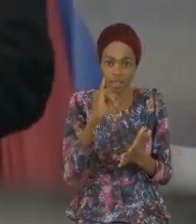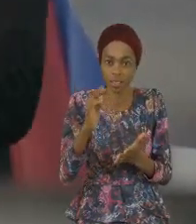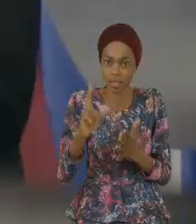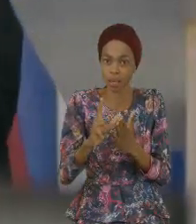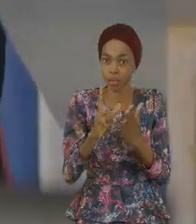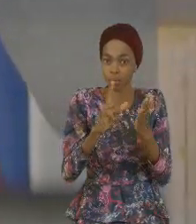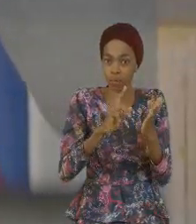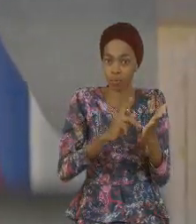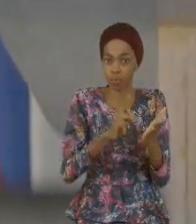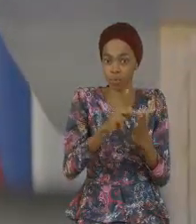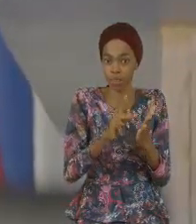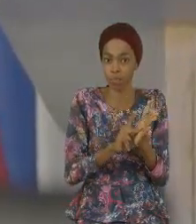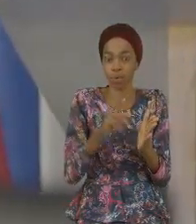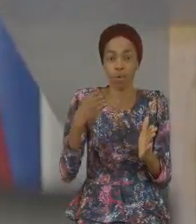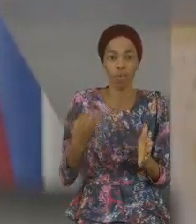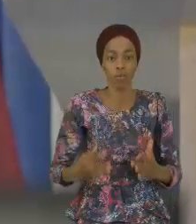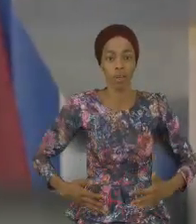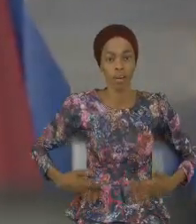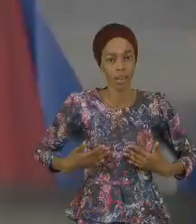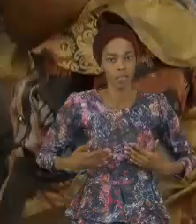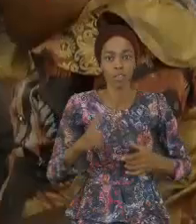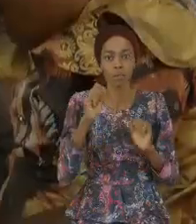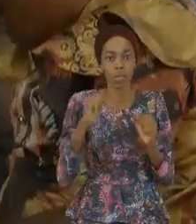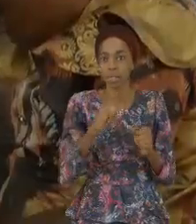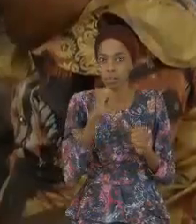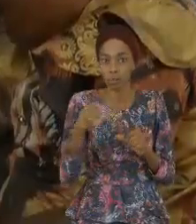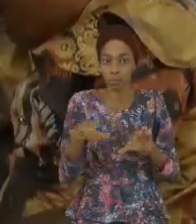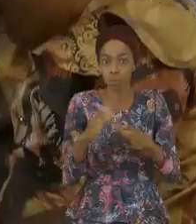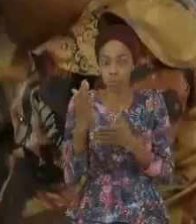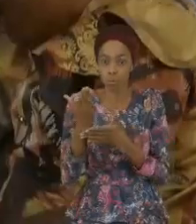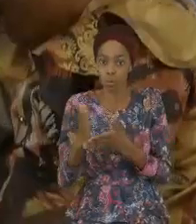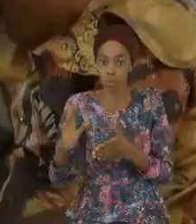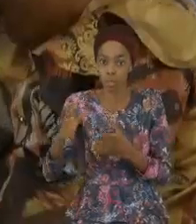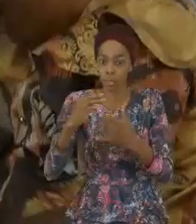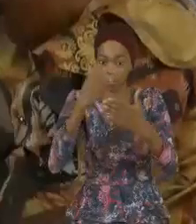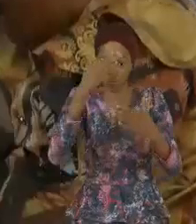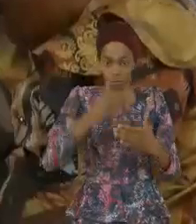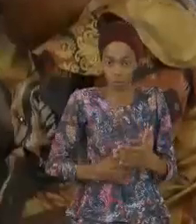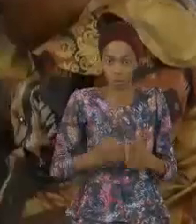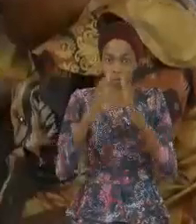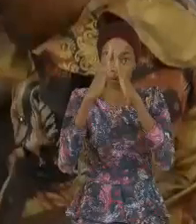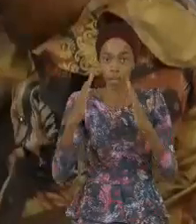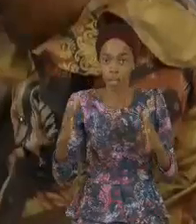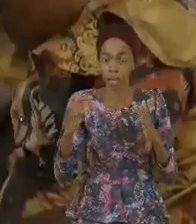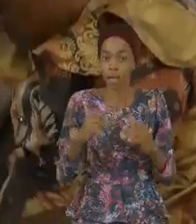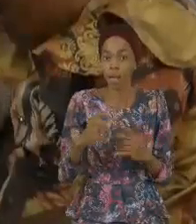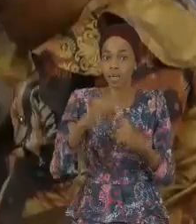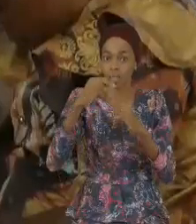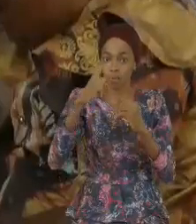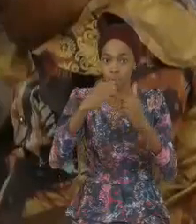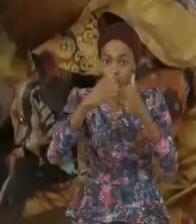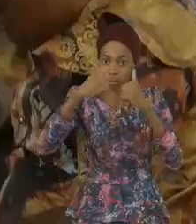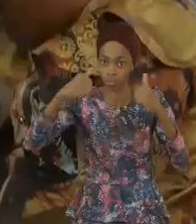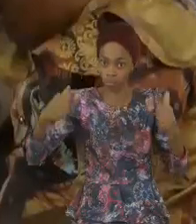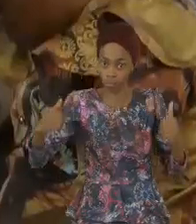You cannot do anything in front of the house except you depart from the back of